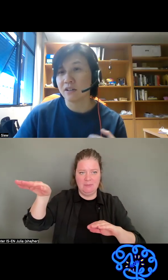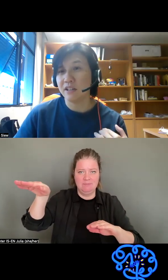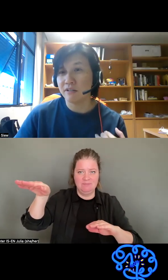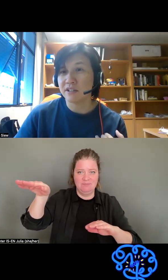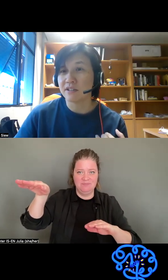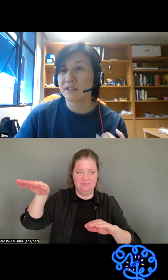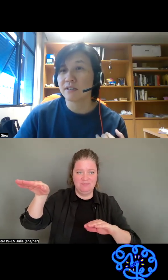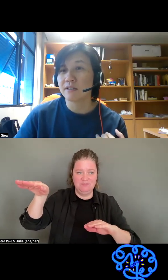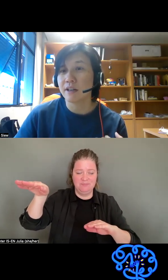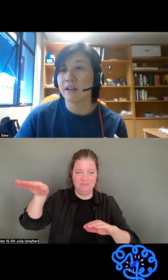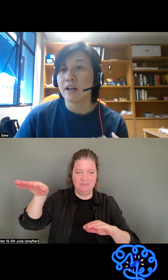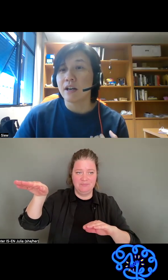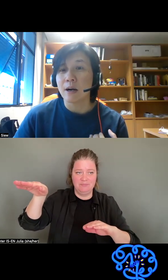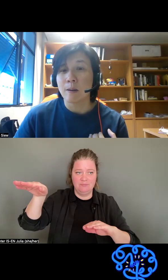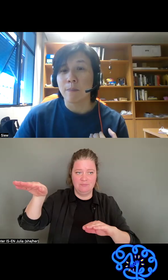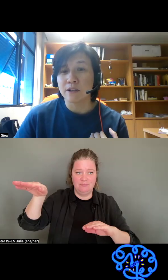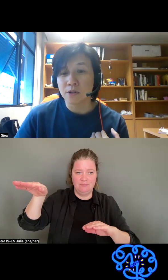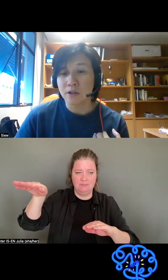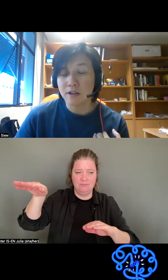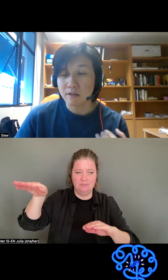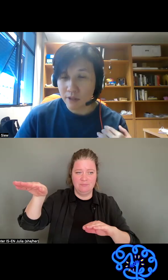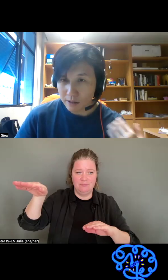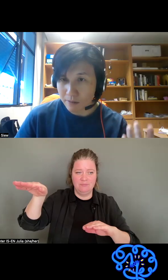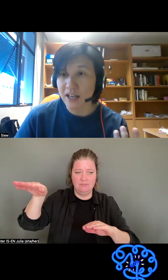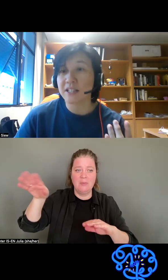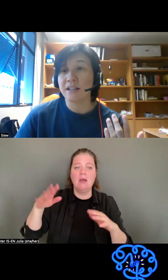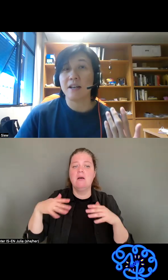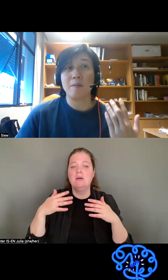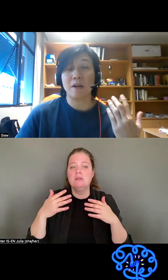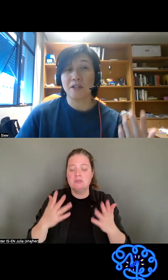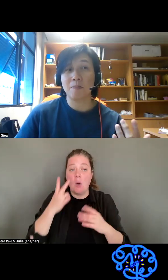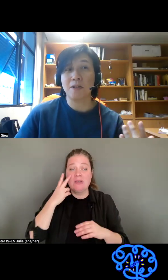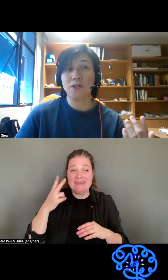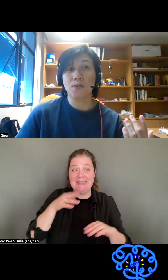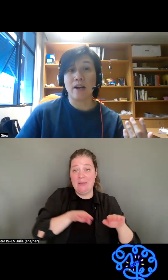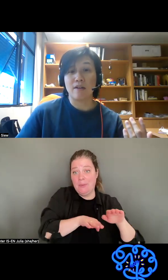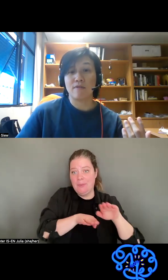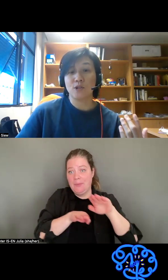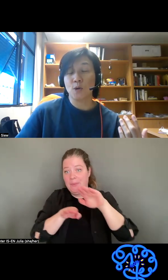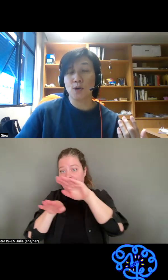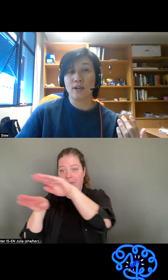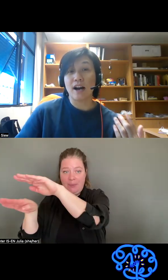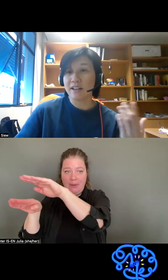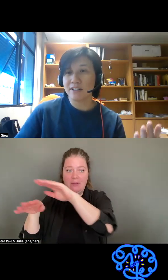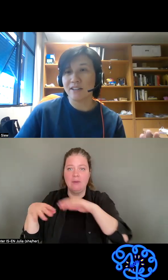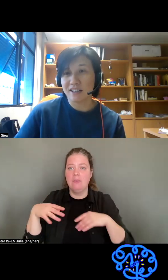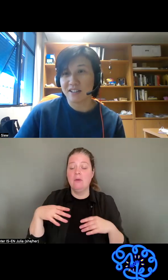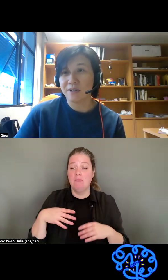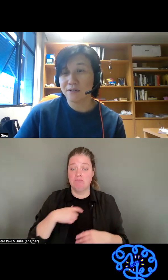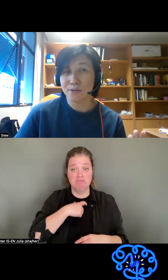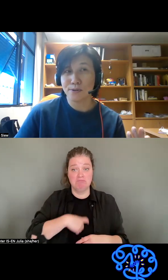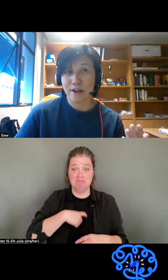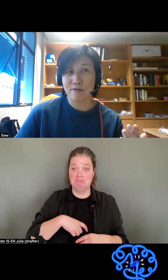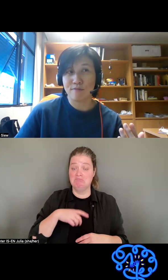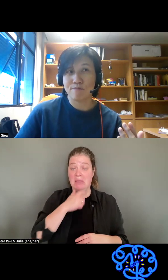solid and dotted increases, right? And so what it implies is that participants who have scored higher on